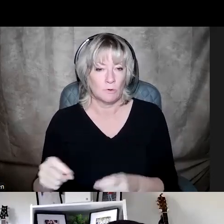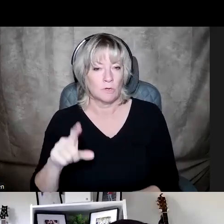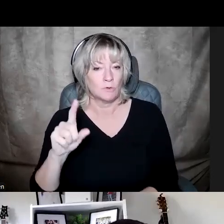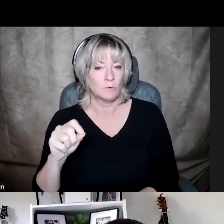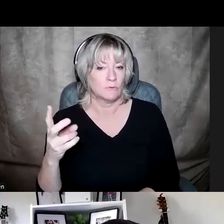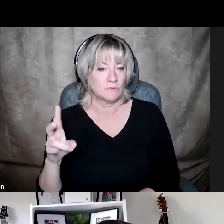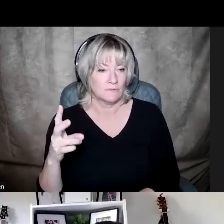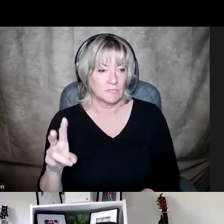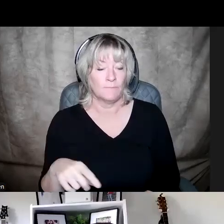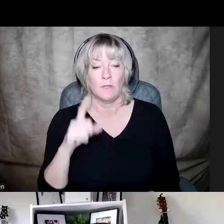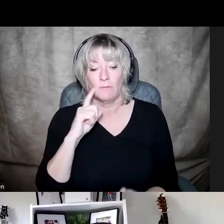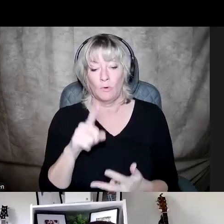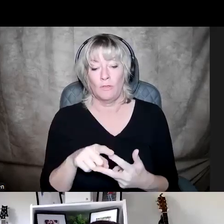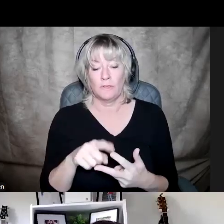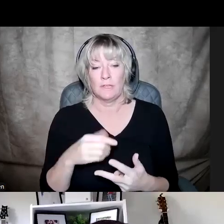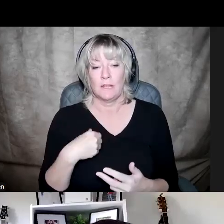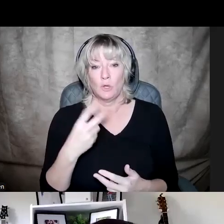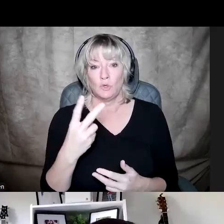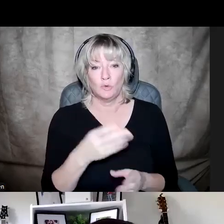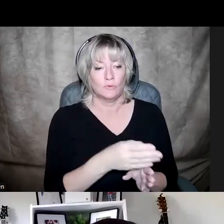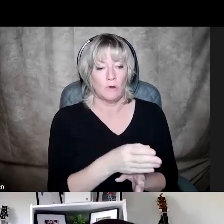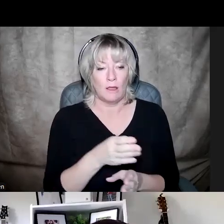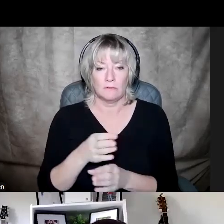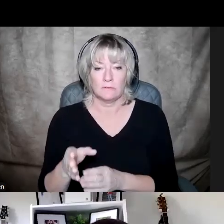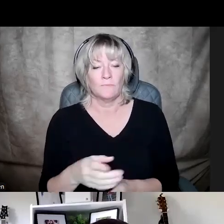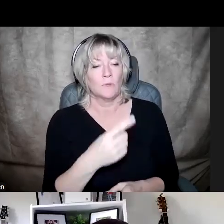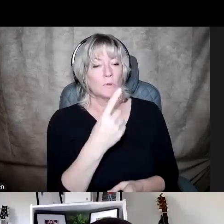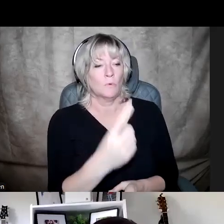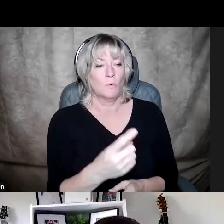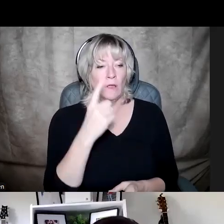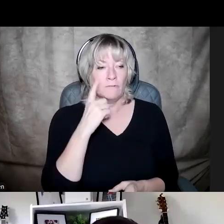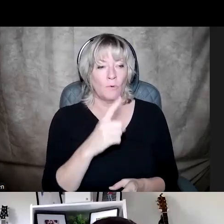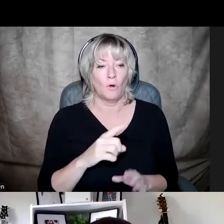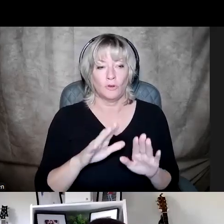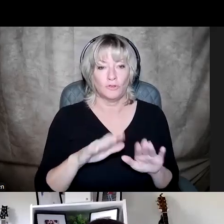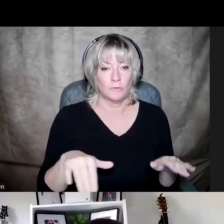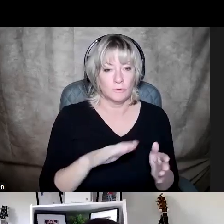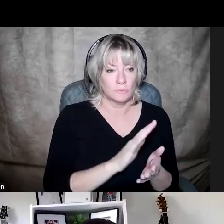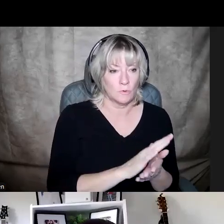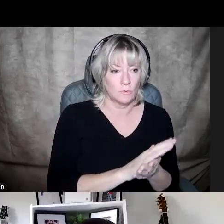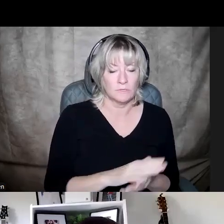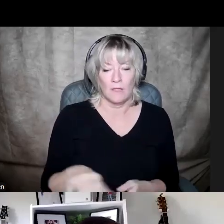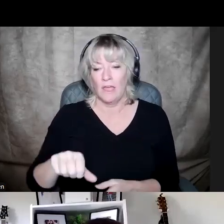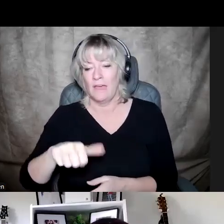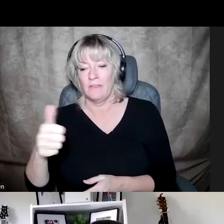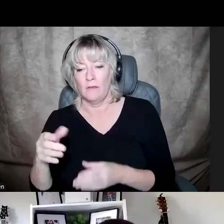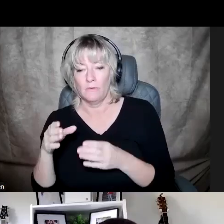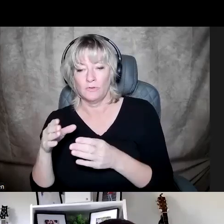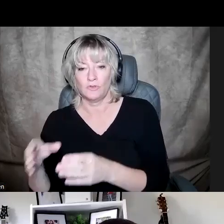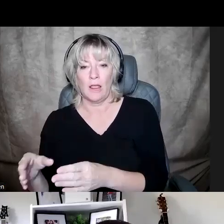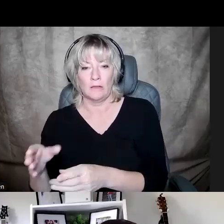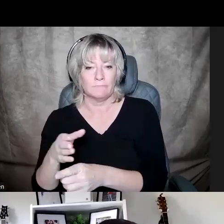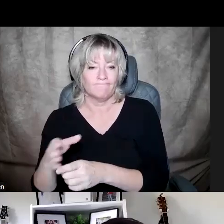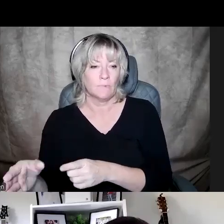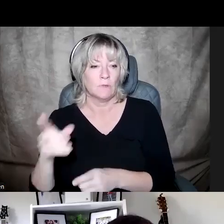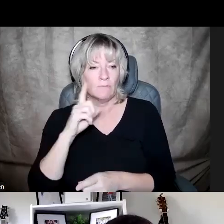this particular round, there were 2 tracks. There was one specifically ring-fenced for children in schools, and the second for transitional age youth